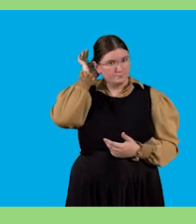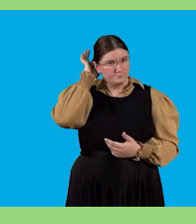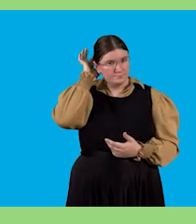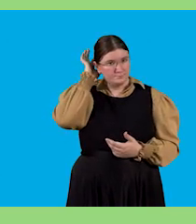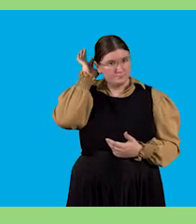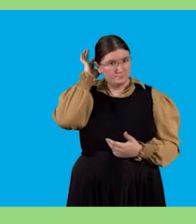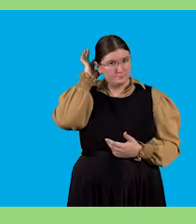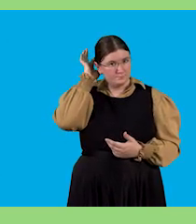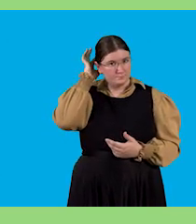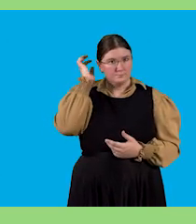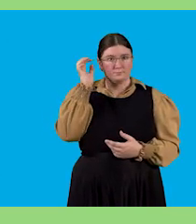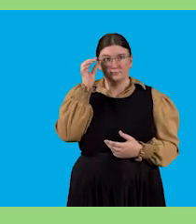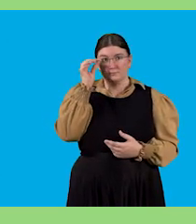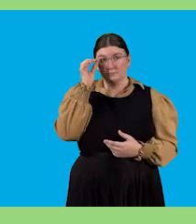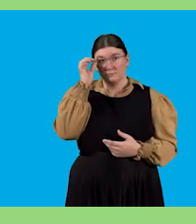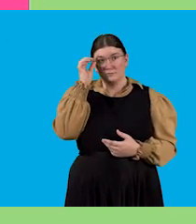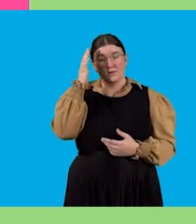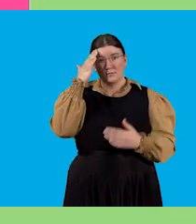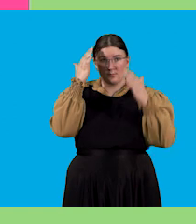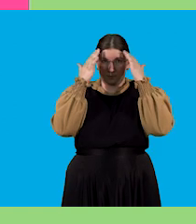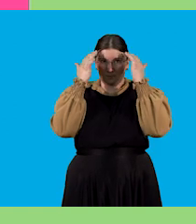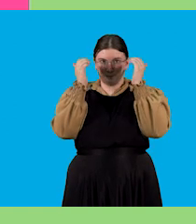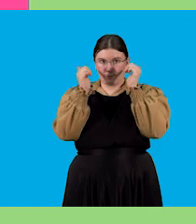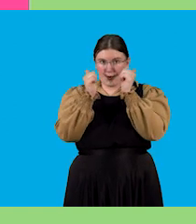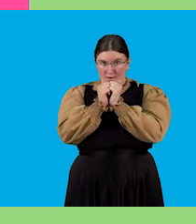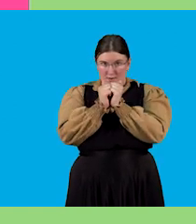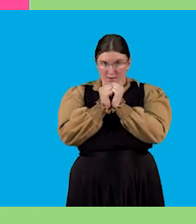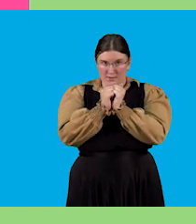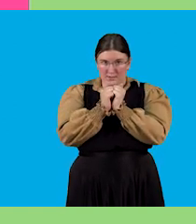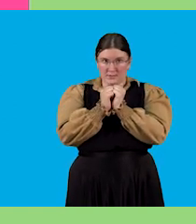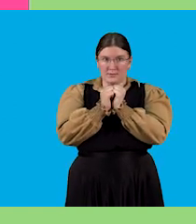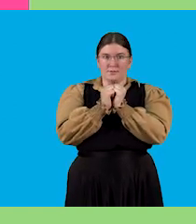diagram. There is the brain and the